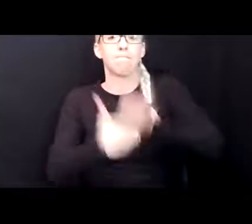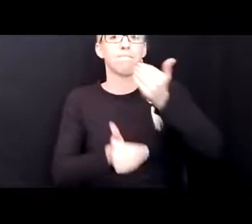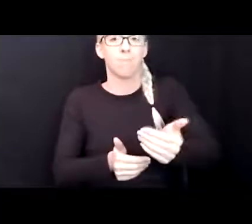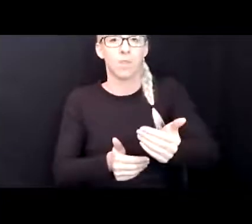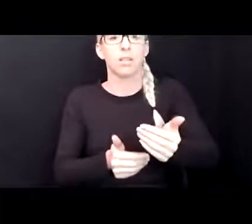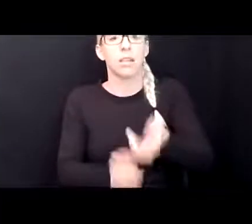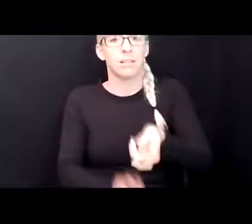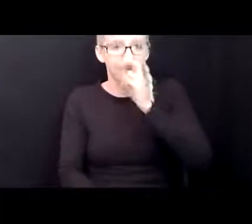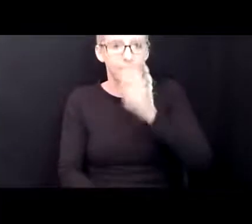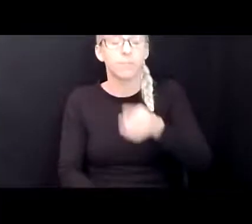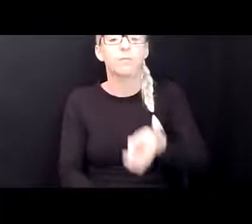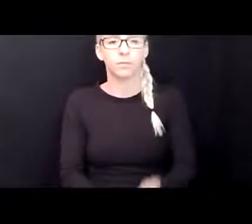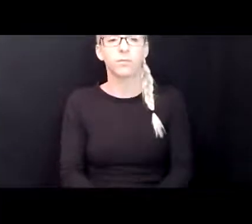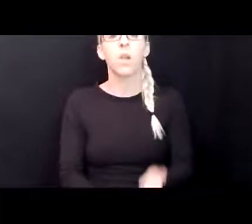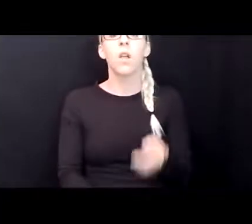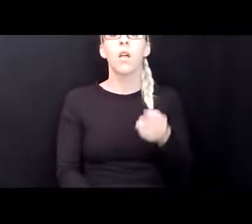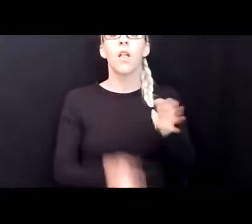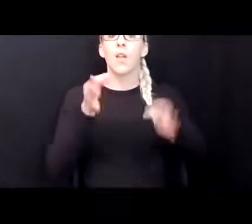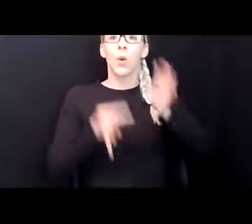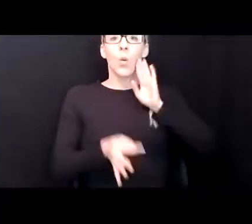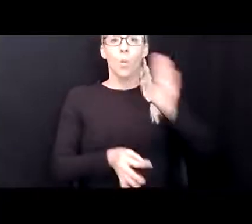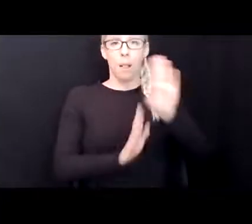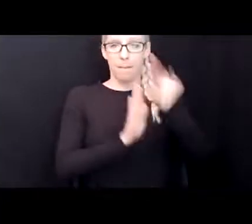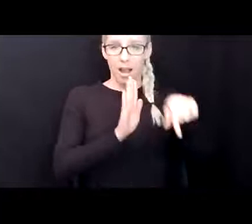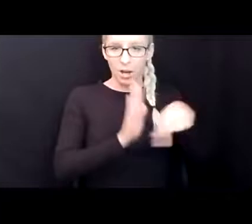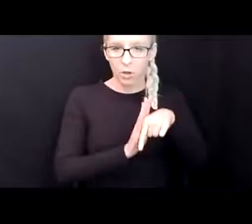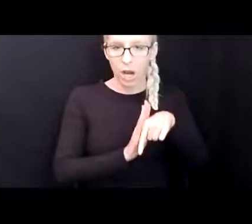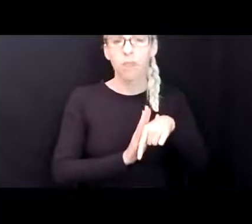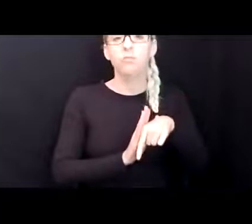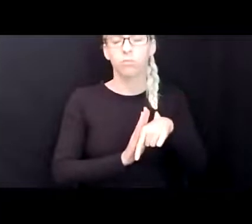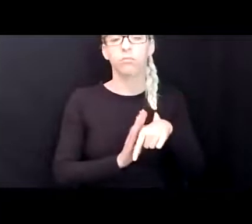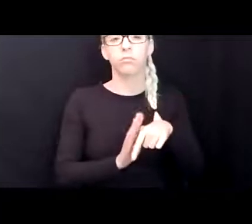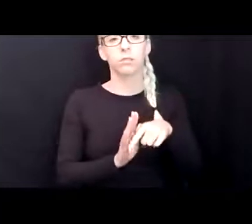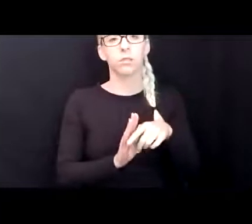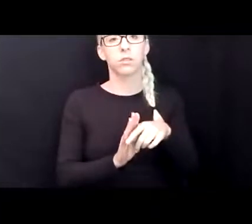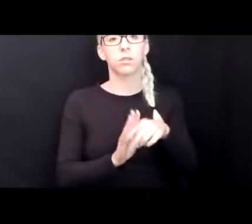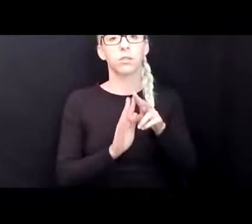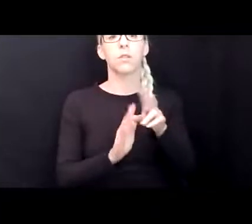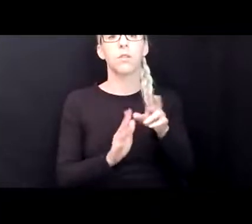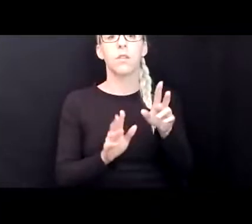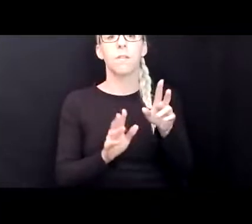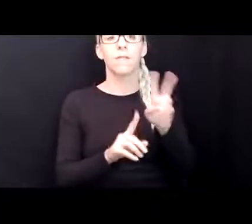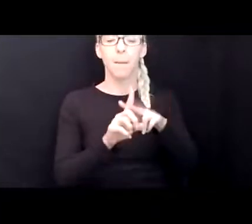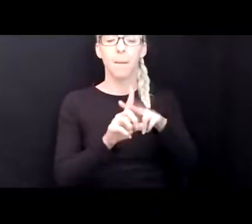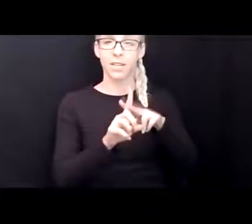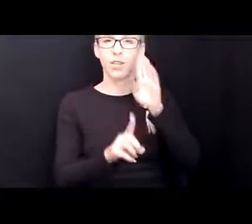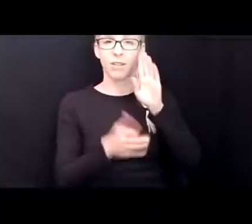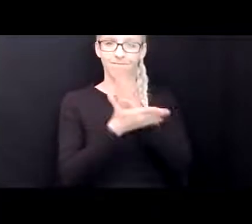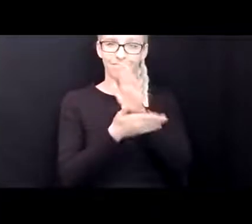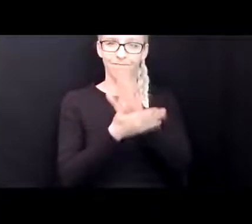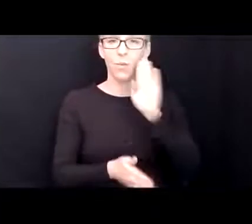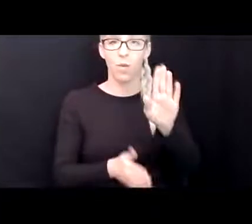the court is going to do a background screening. So there's an application that the guardian will fill out.